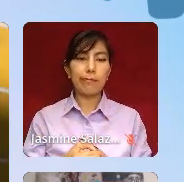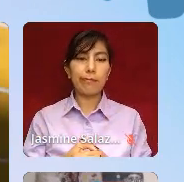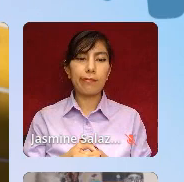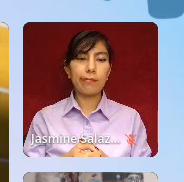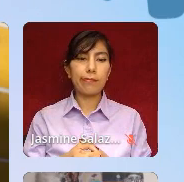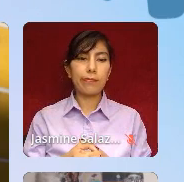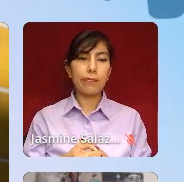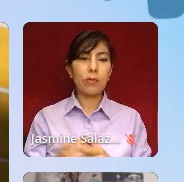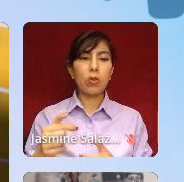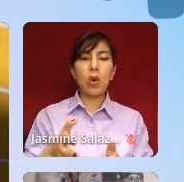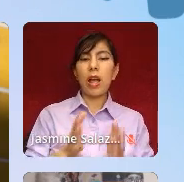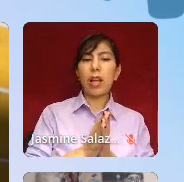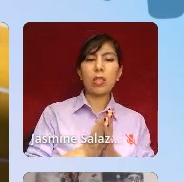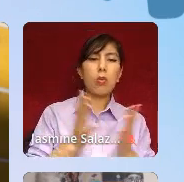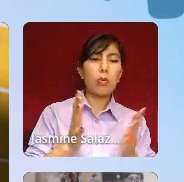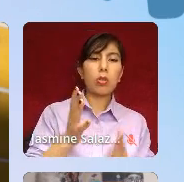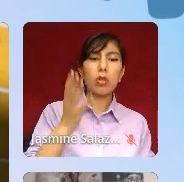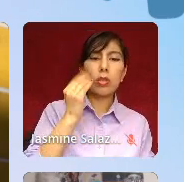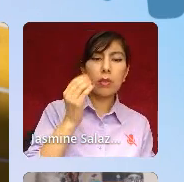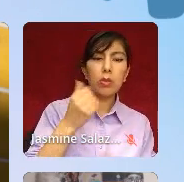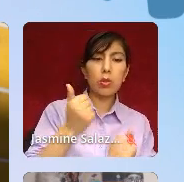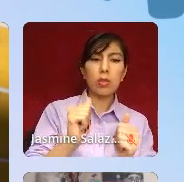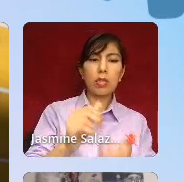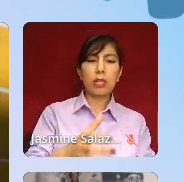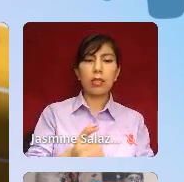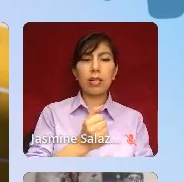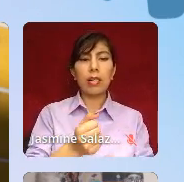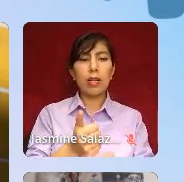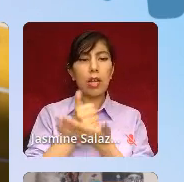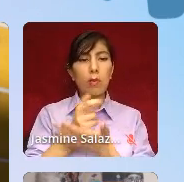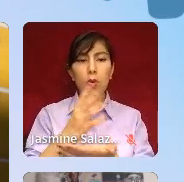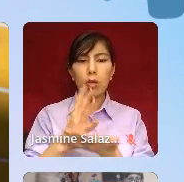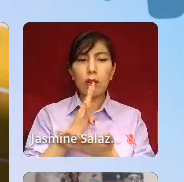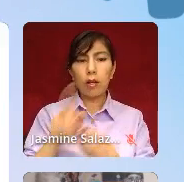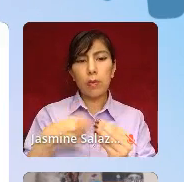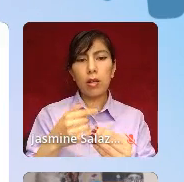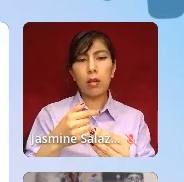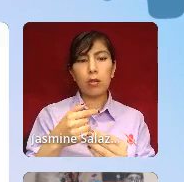So I asked, what was your experience trying to get help or talk to someone about what was going on with you?